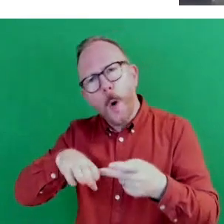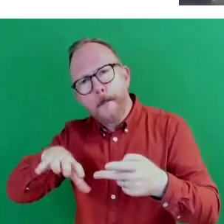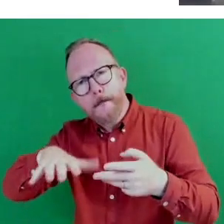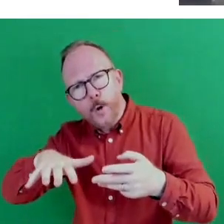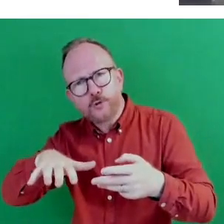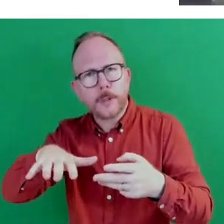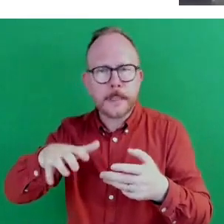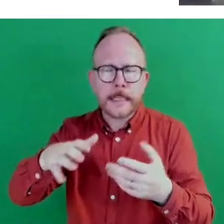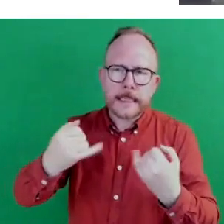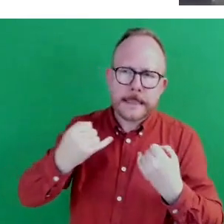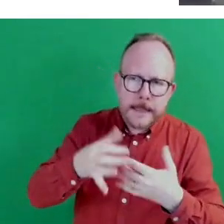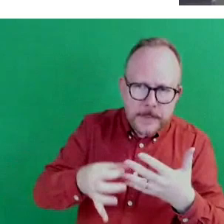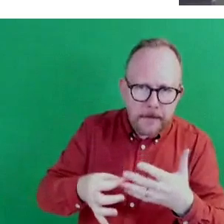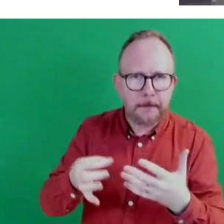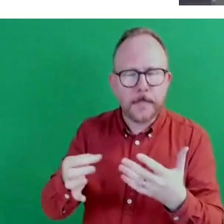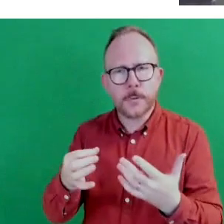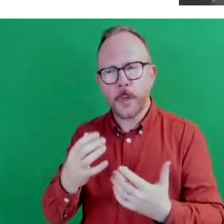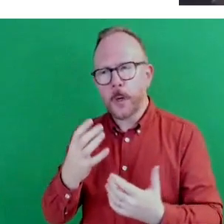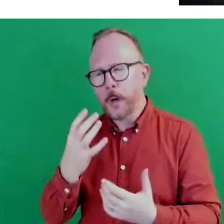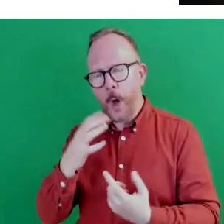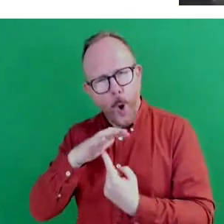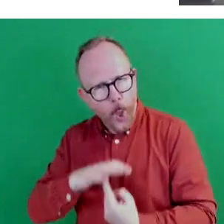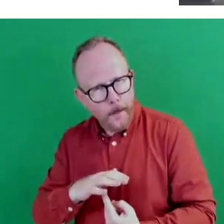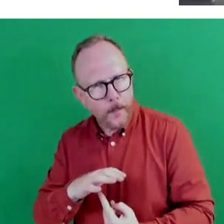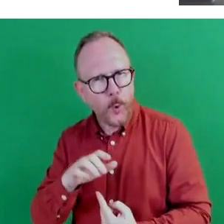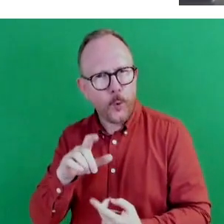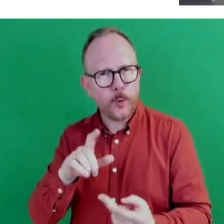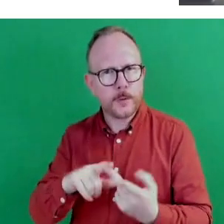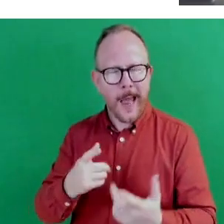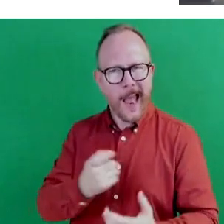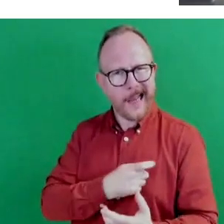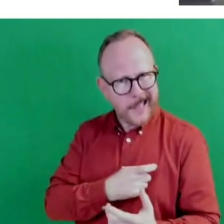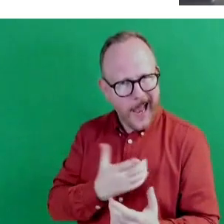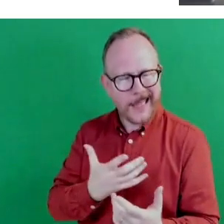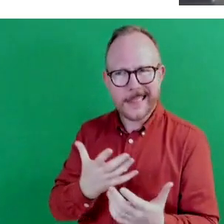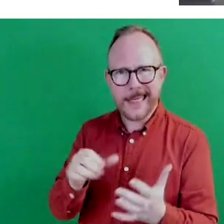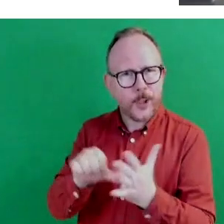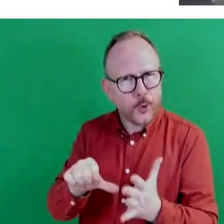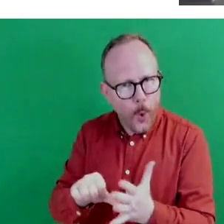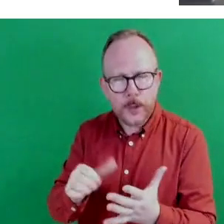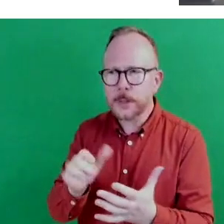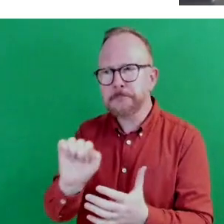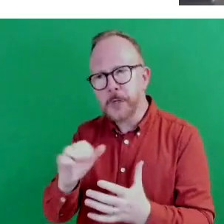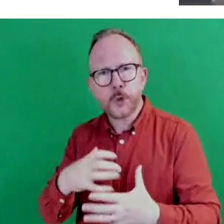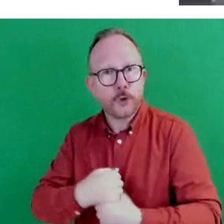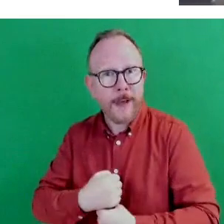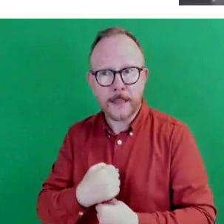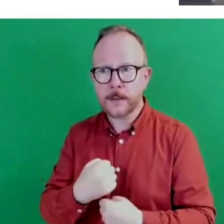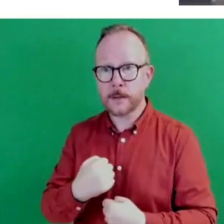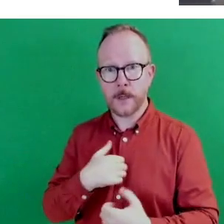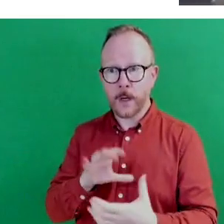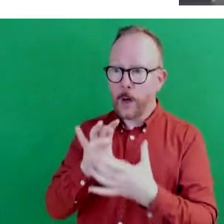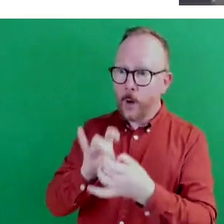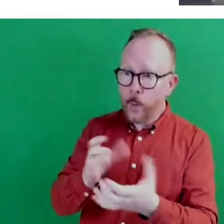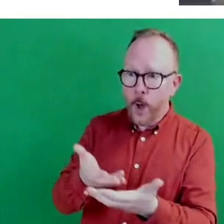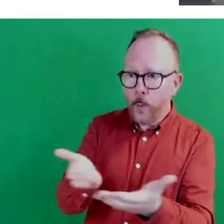anxiety disorders, stress, that kind of thing. We work with people who aren't necessarily a risk